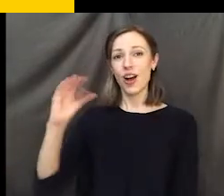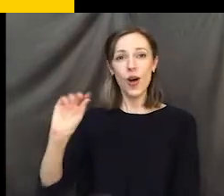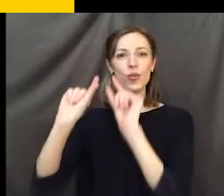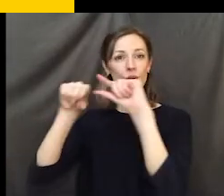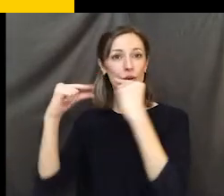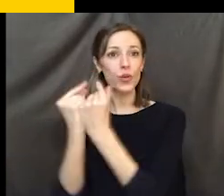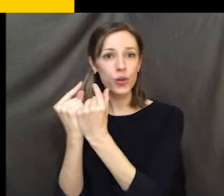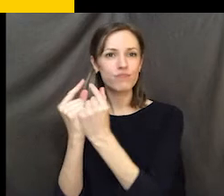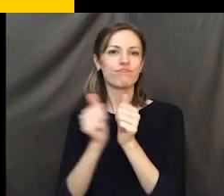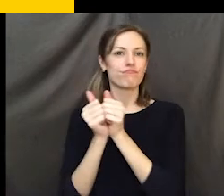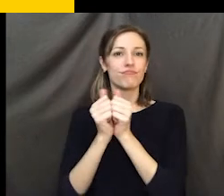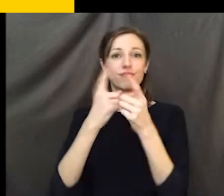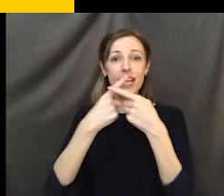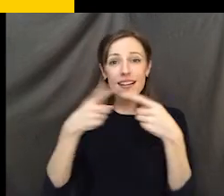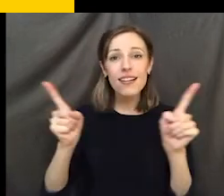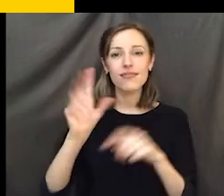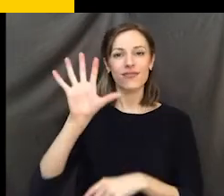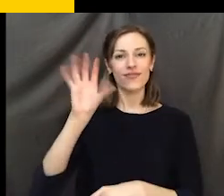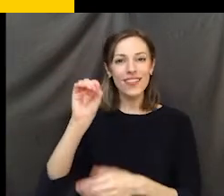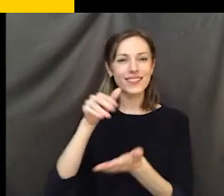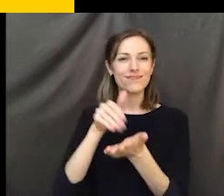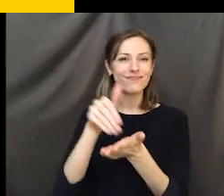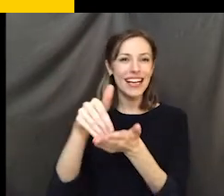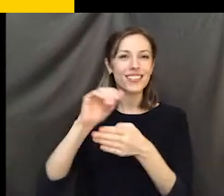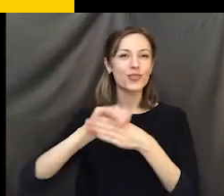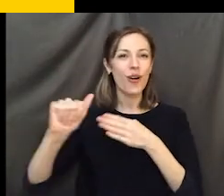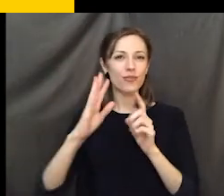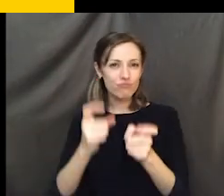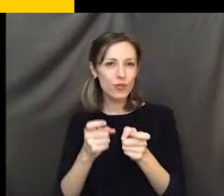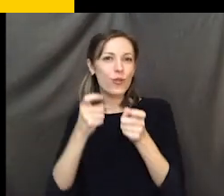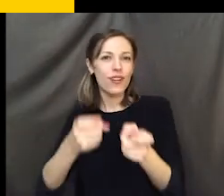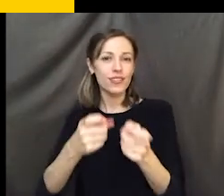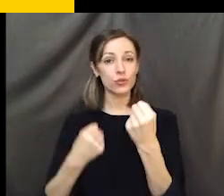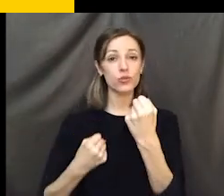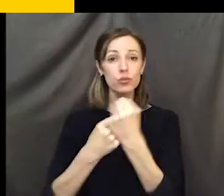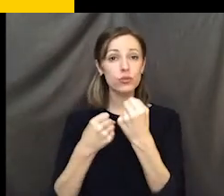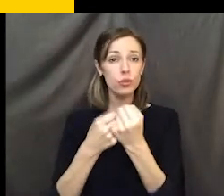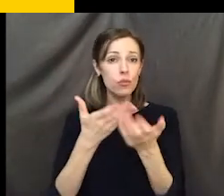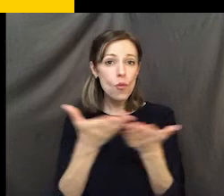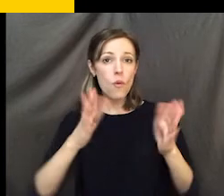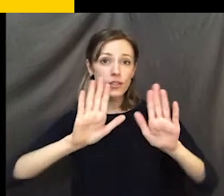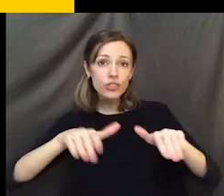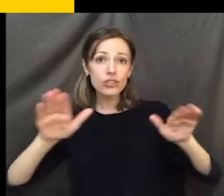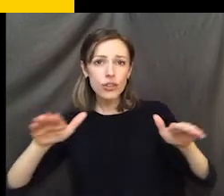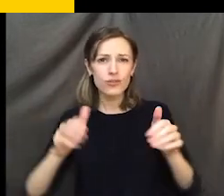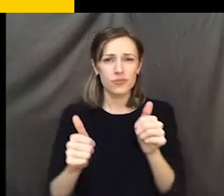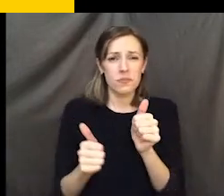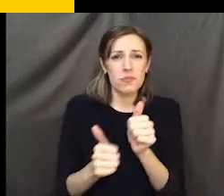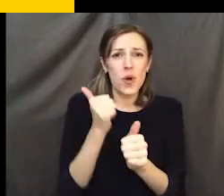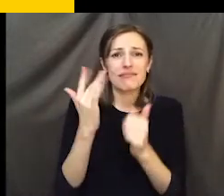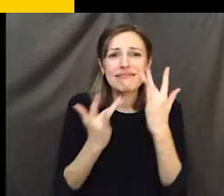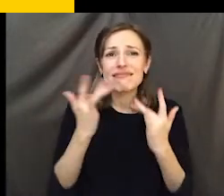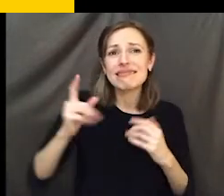children most in need during the pandemic and ensure that they have access to learning through play. helping them to develop lifelong skills and strengthen